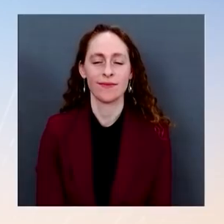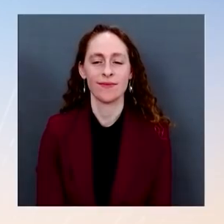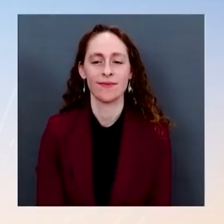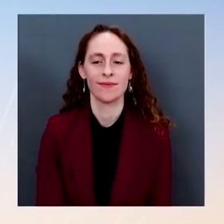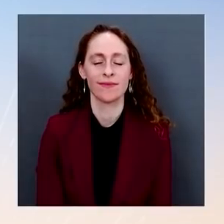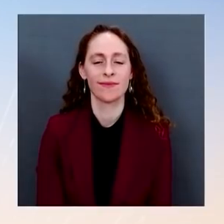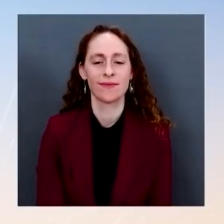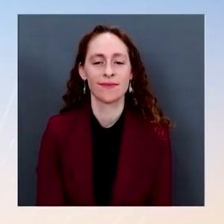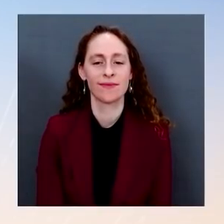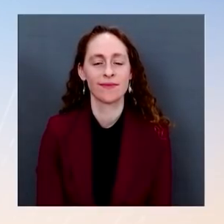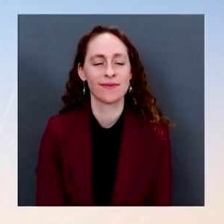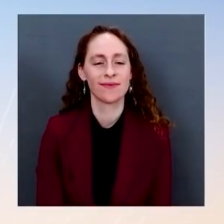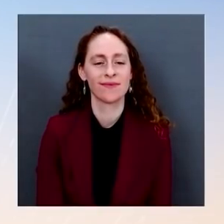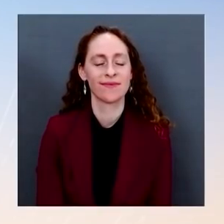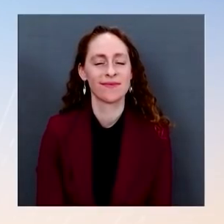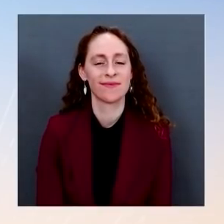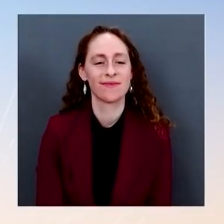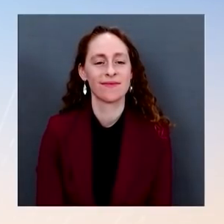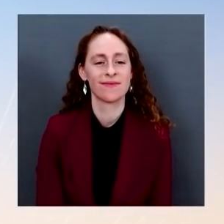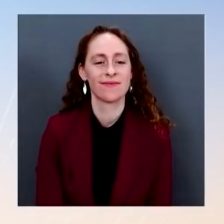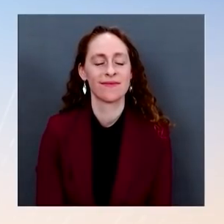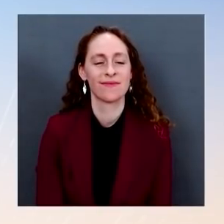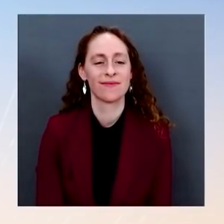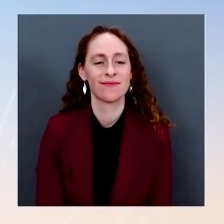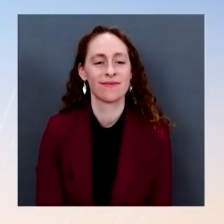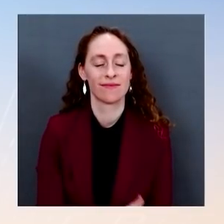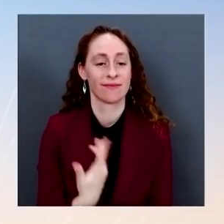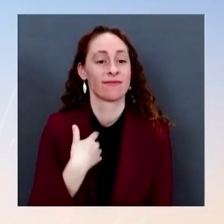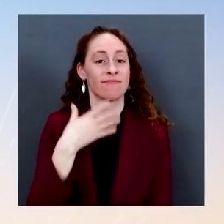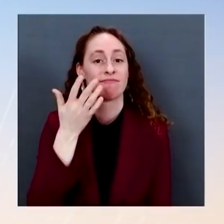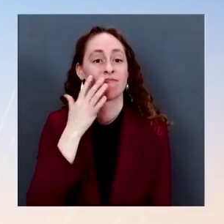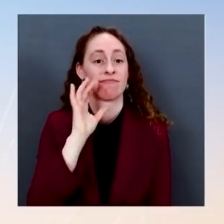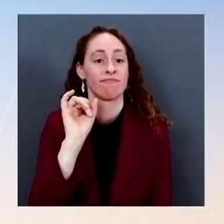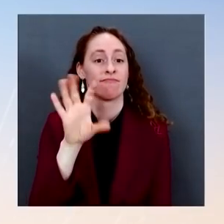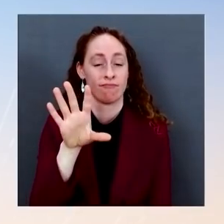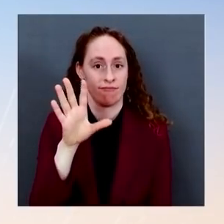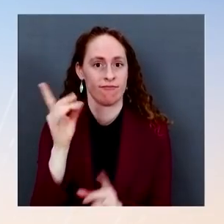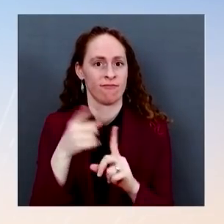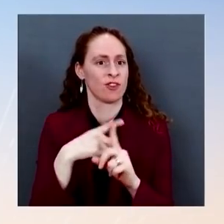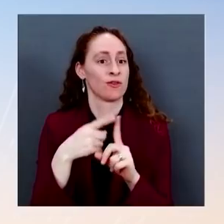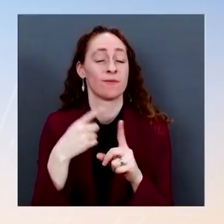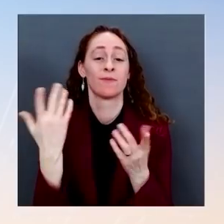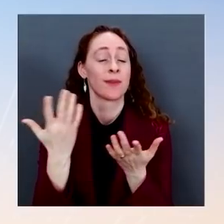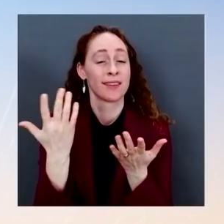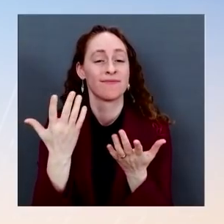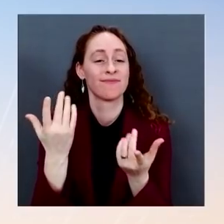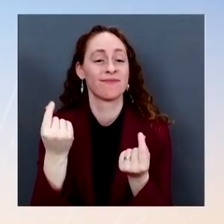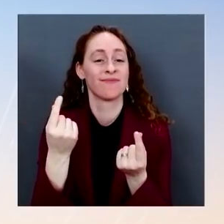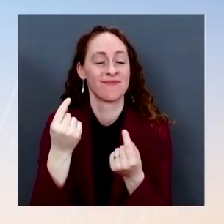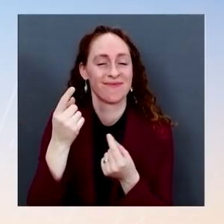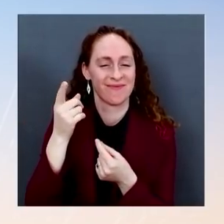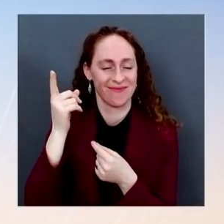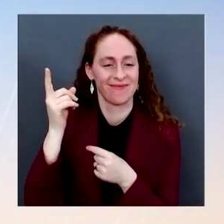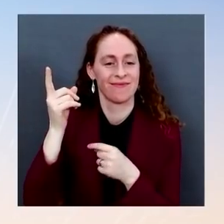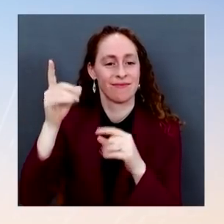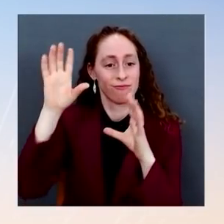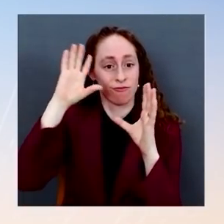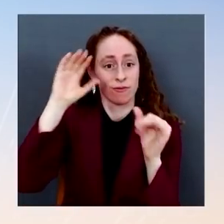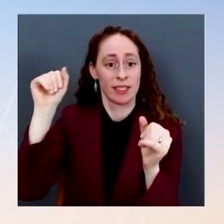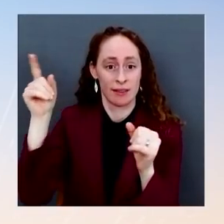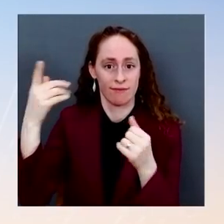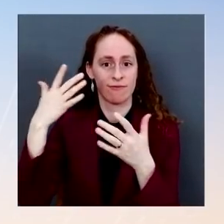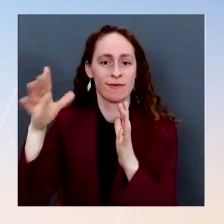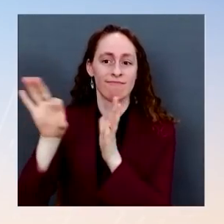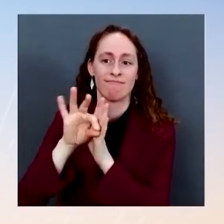One note for all of you at the top. President Biden has nominated and the Senate has confirmed the most diverse class of federal judges in history at a rate